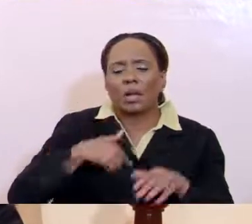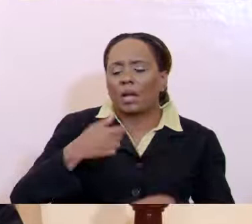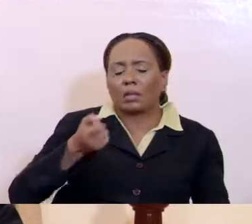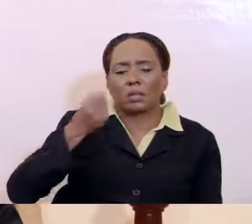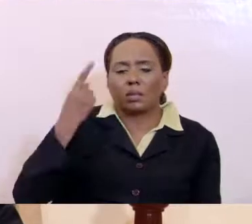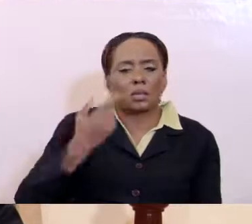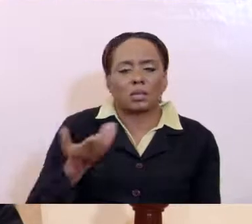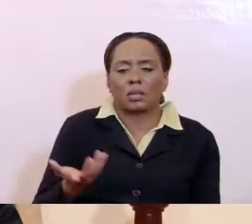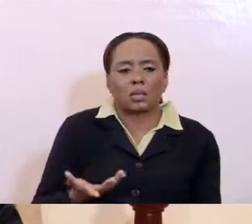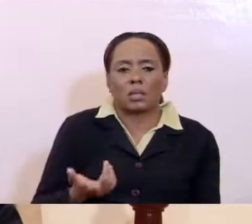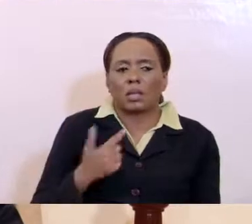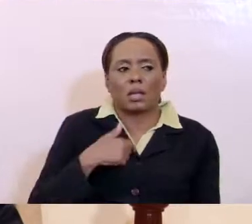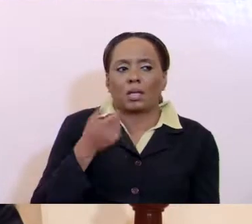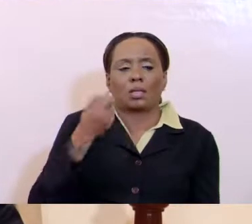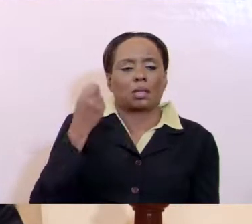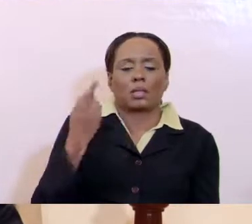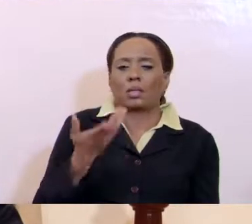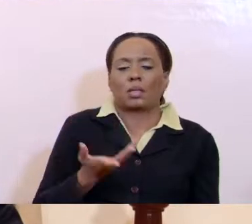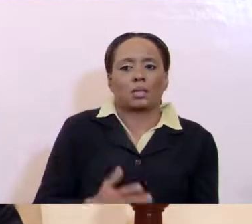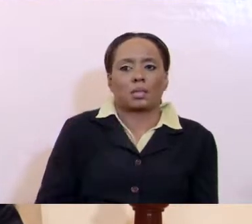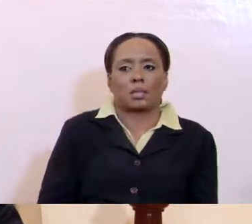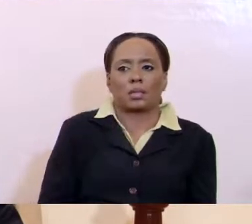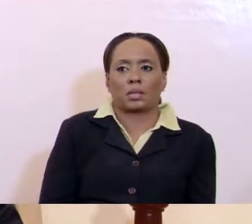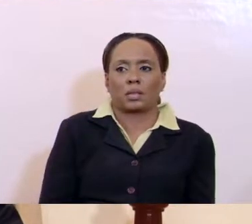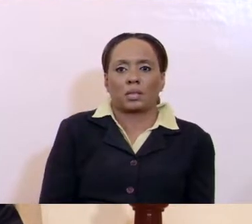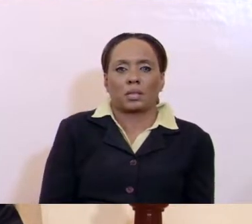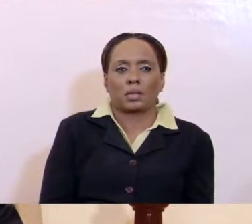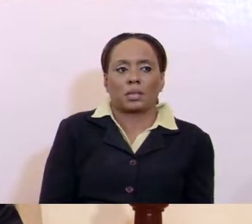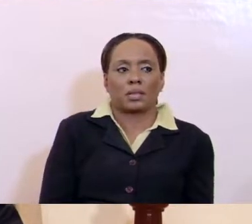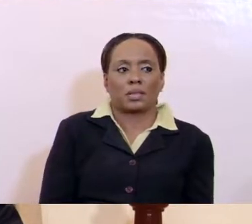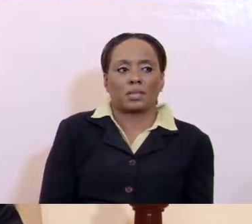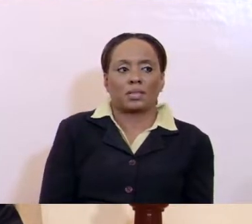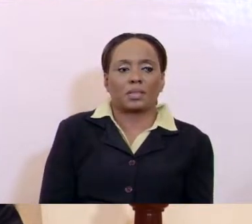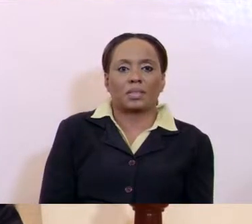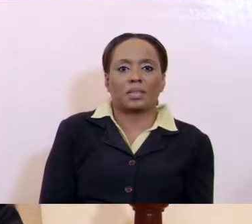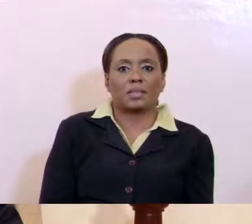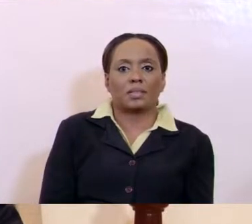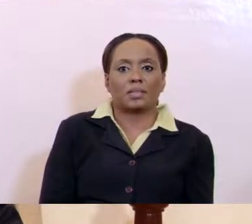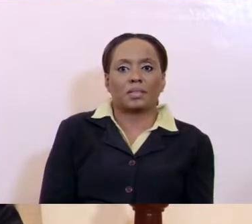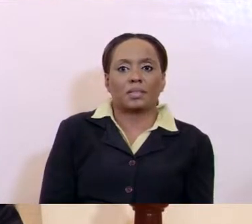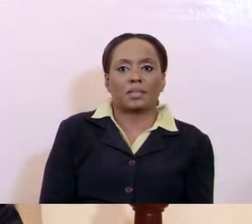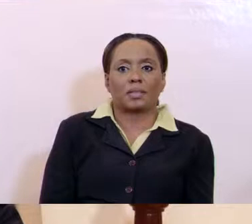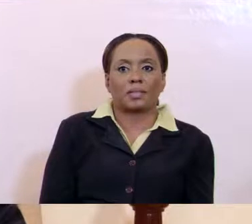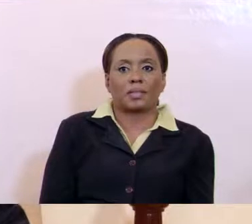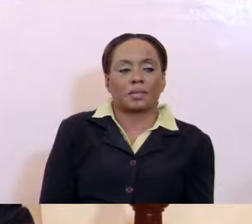what you're specifically asking there.